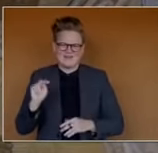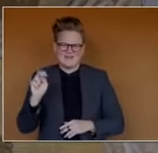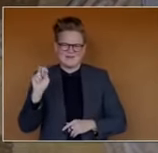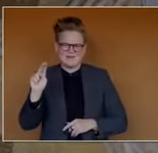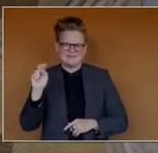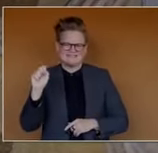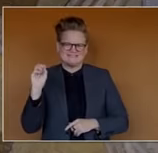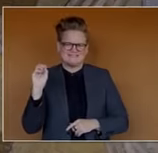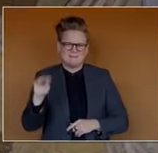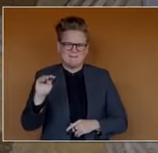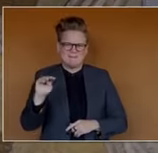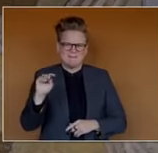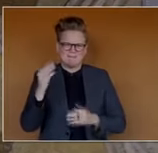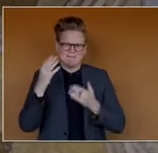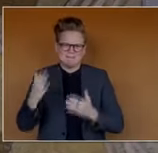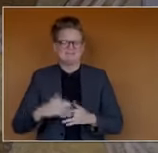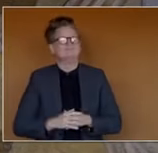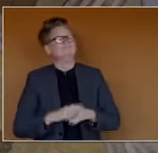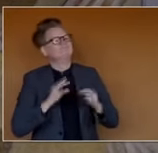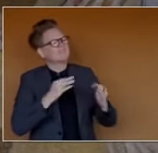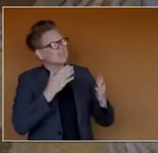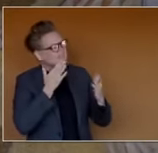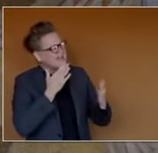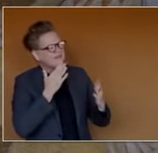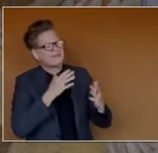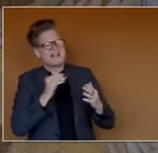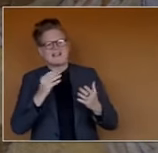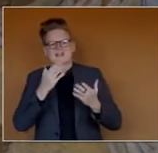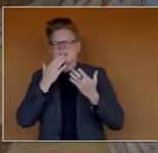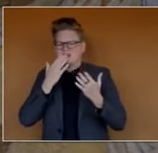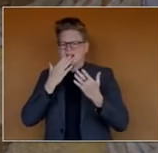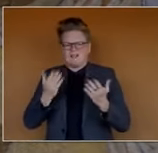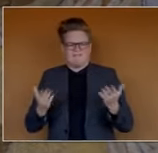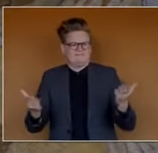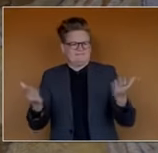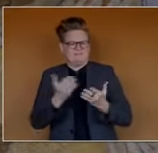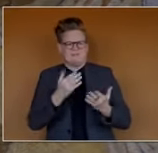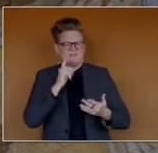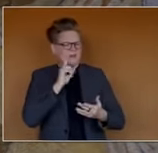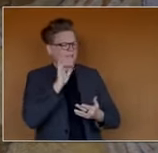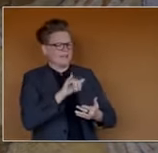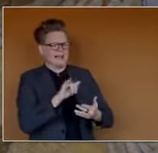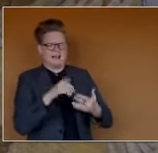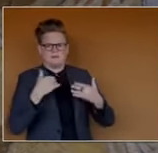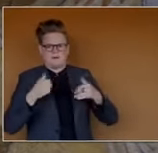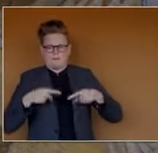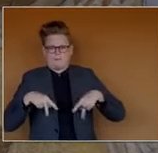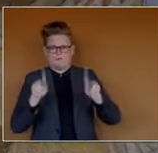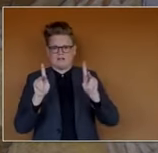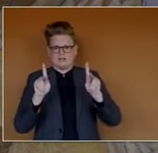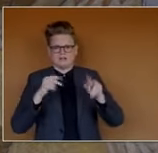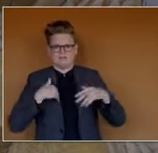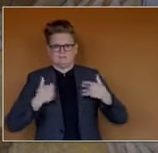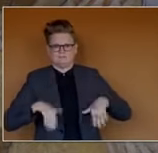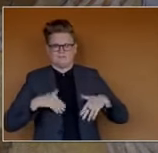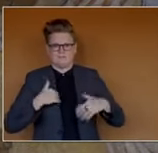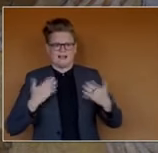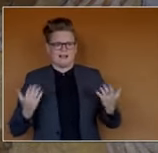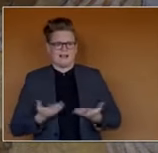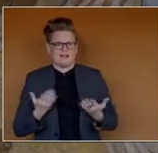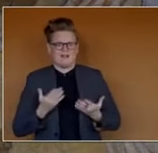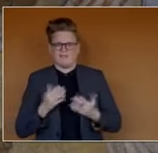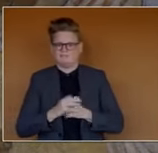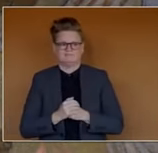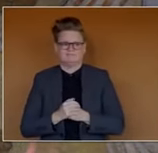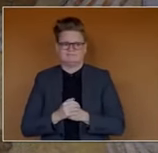Thank you, Senator. And thank you all very much for the privilege and opportunity to be here. Really, thank you very much for opening up your